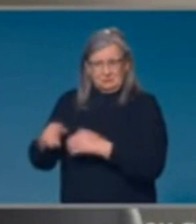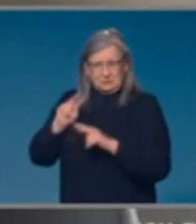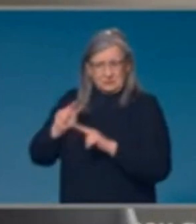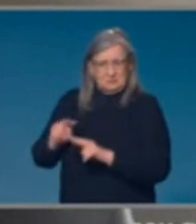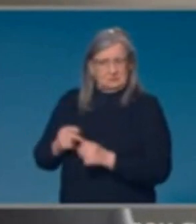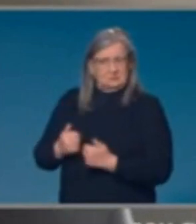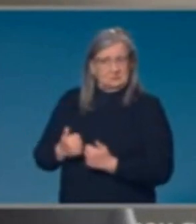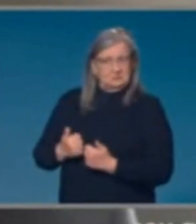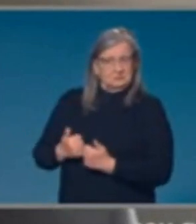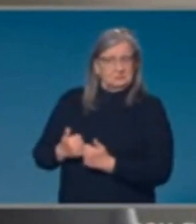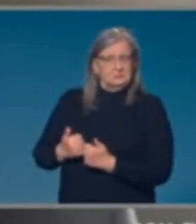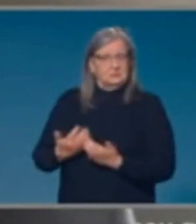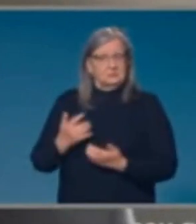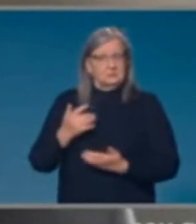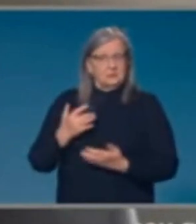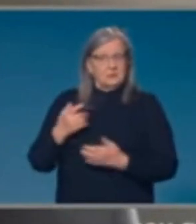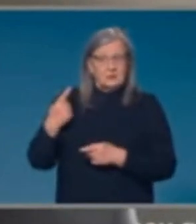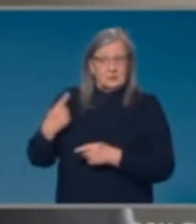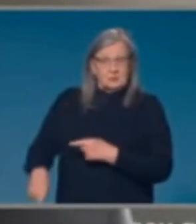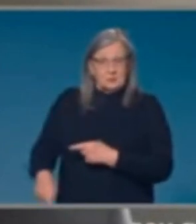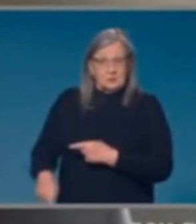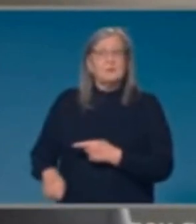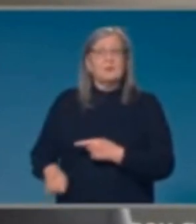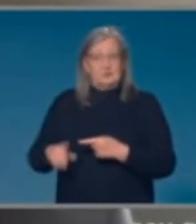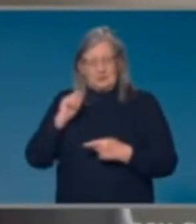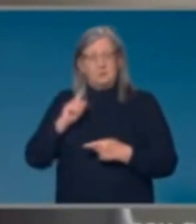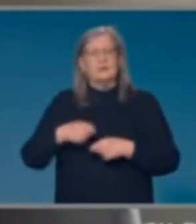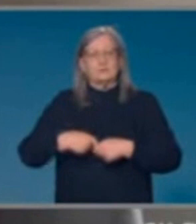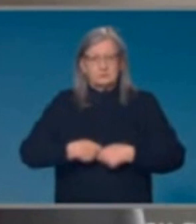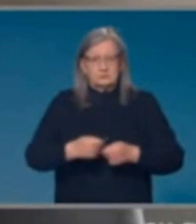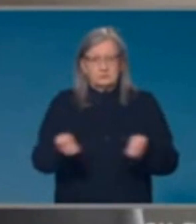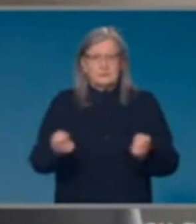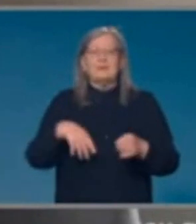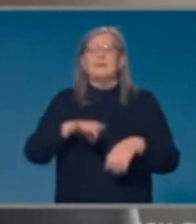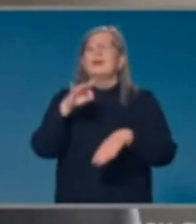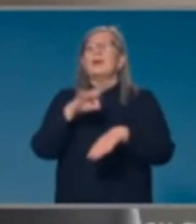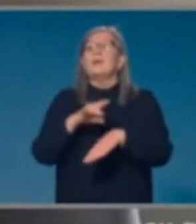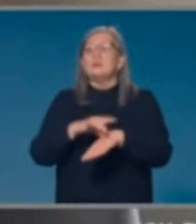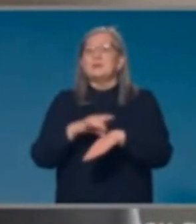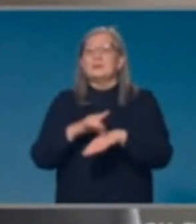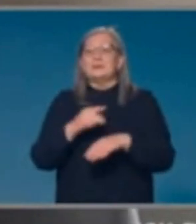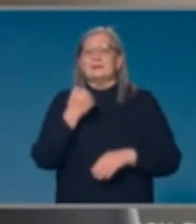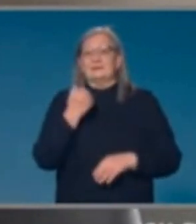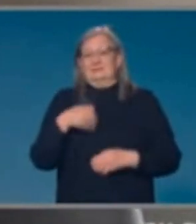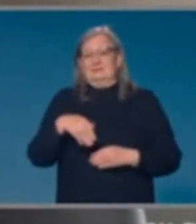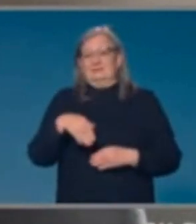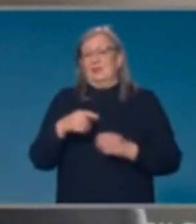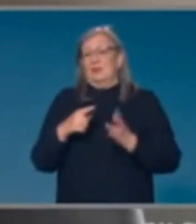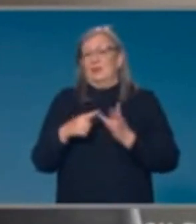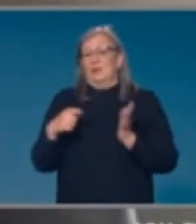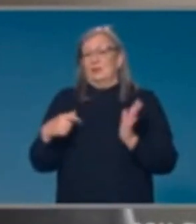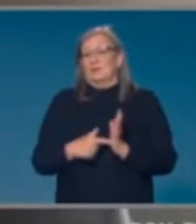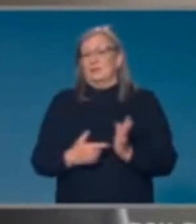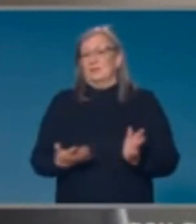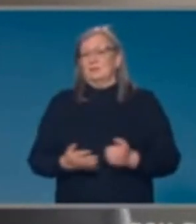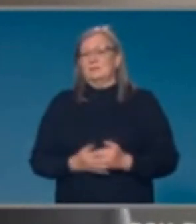available to patients in hospital in October for helping to slow the development and